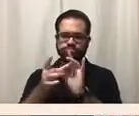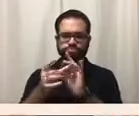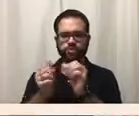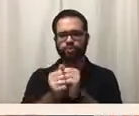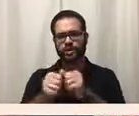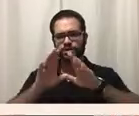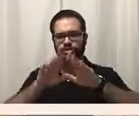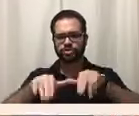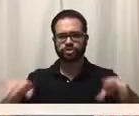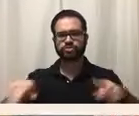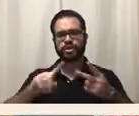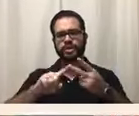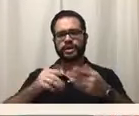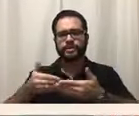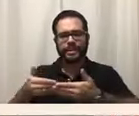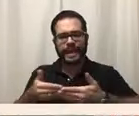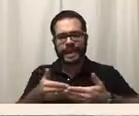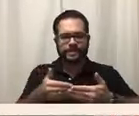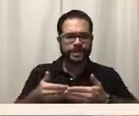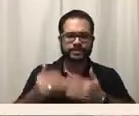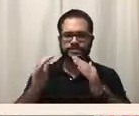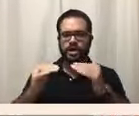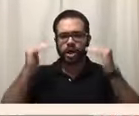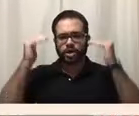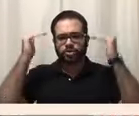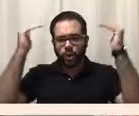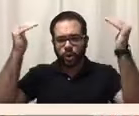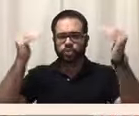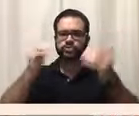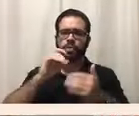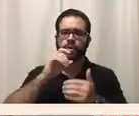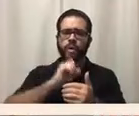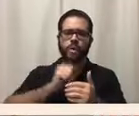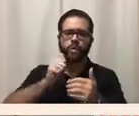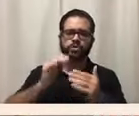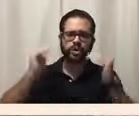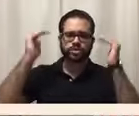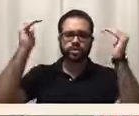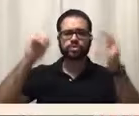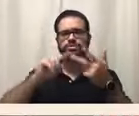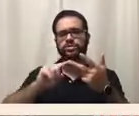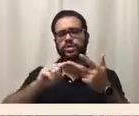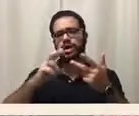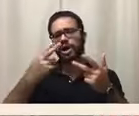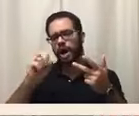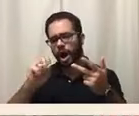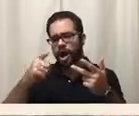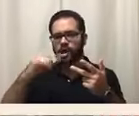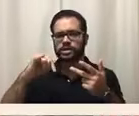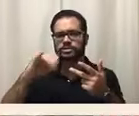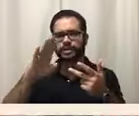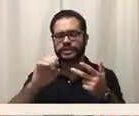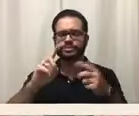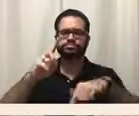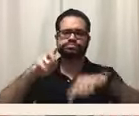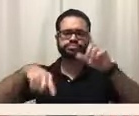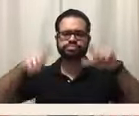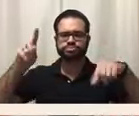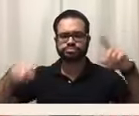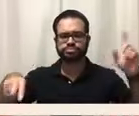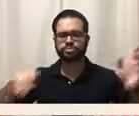babies, adults, older adults, hospice. We work with a variety, the whole